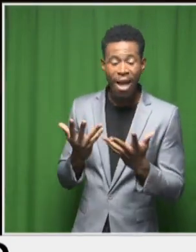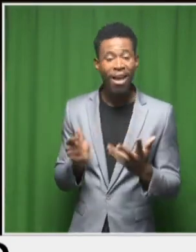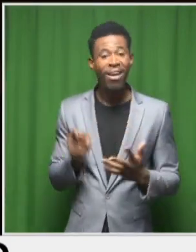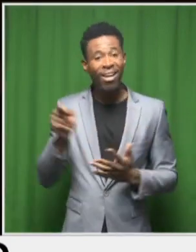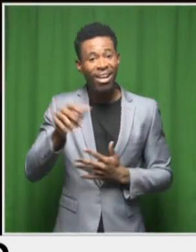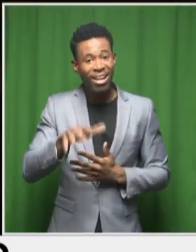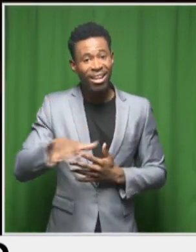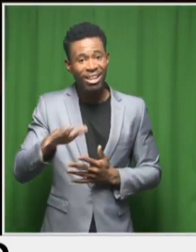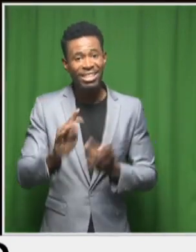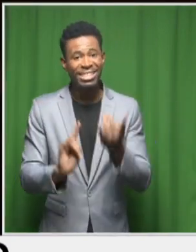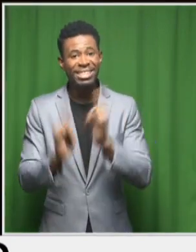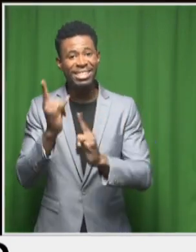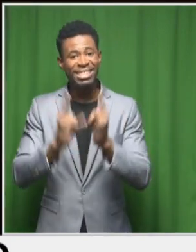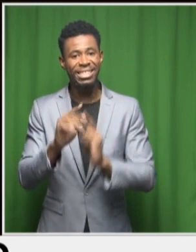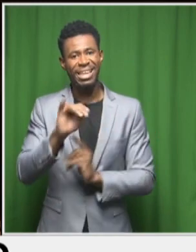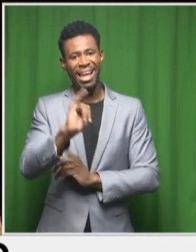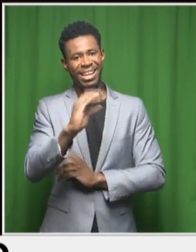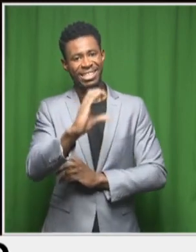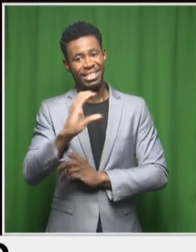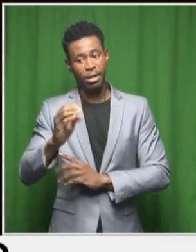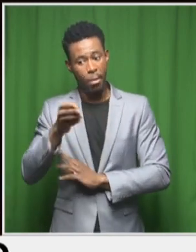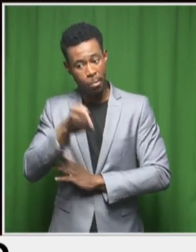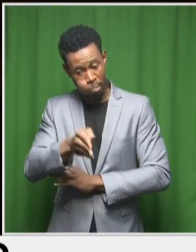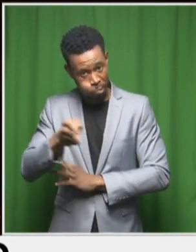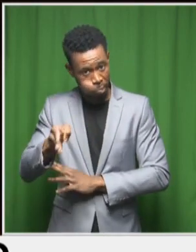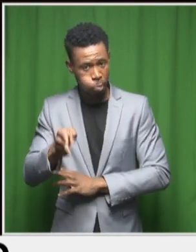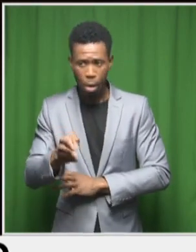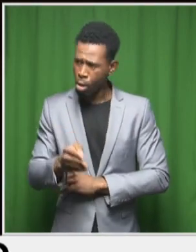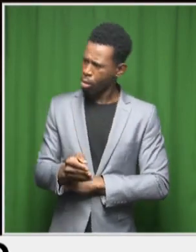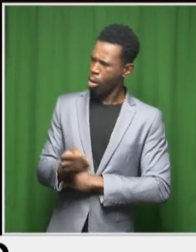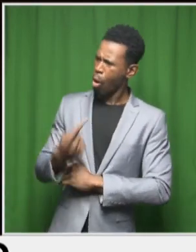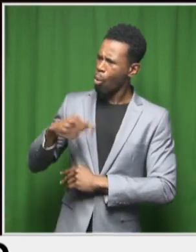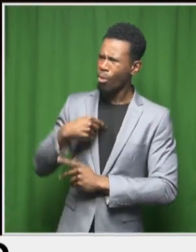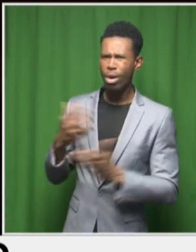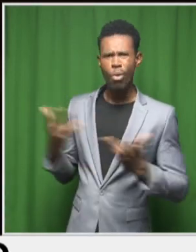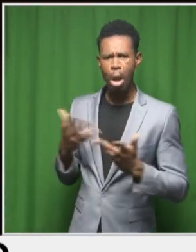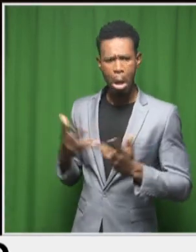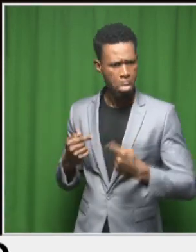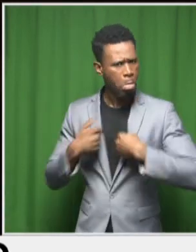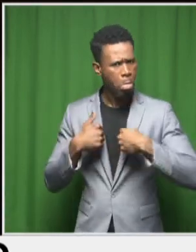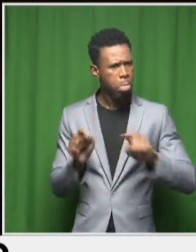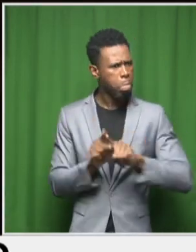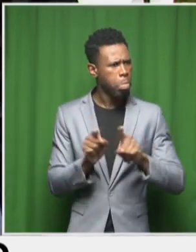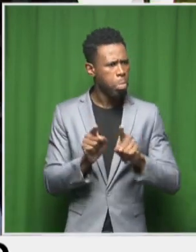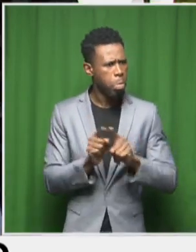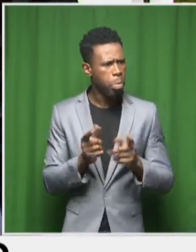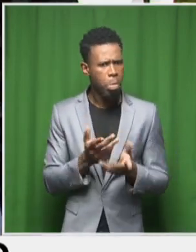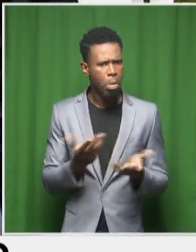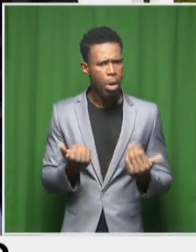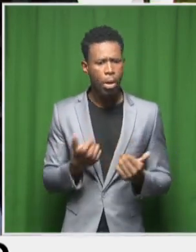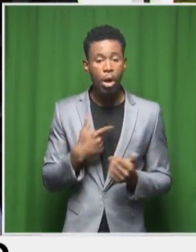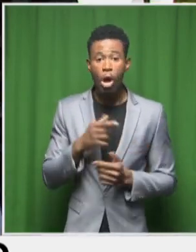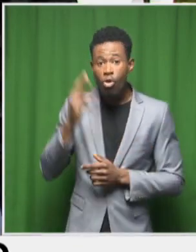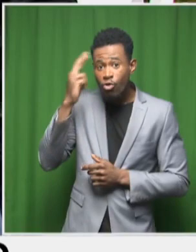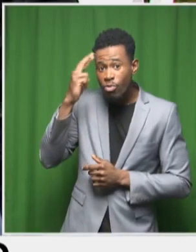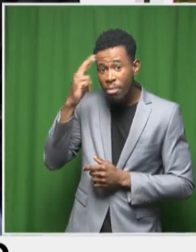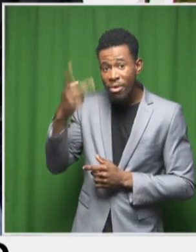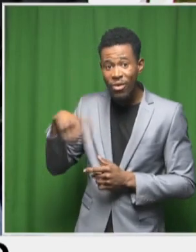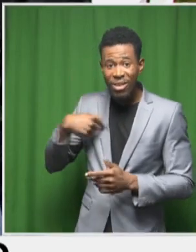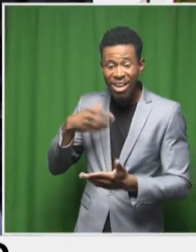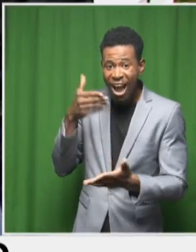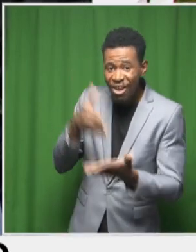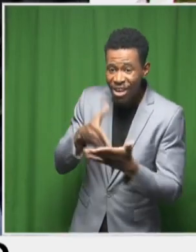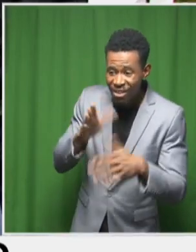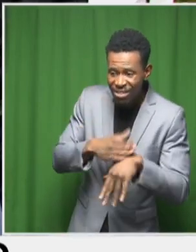outside the CTICC. We had loads. Where we were had we? Darren, we had I got everything. wind of it quite, but remember, we arrived late. I